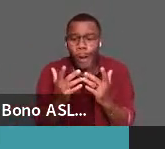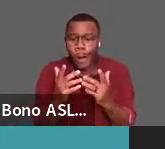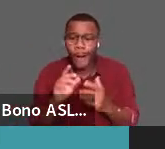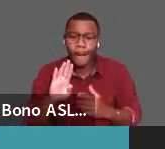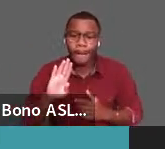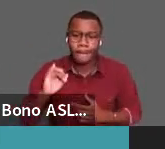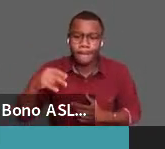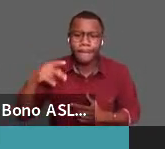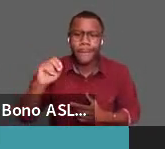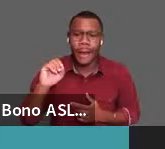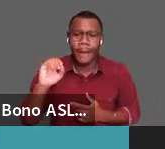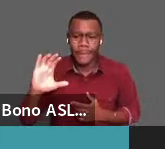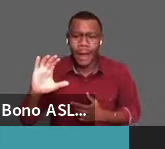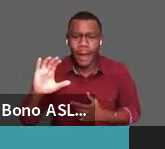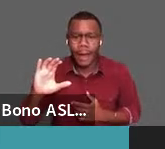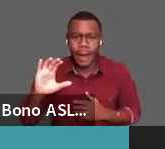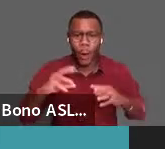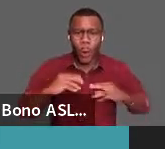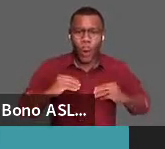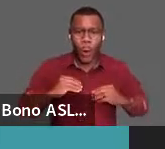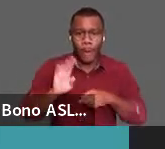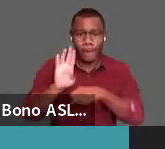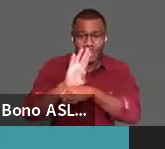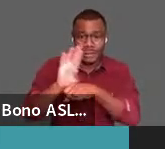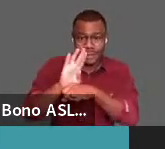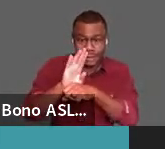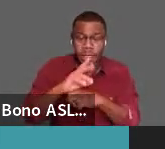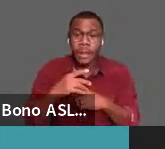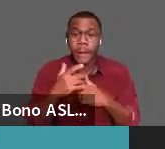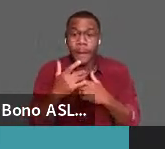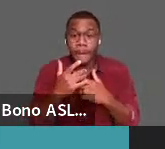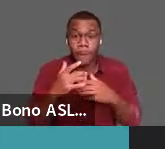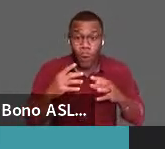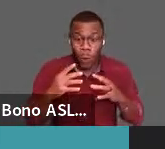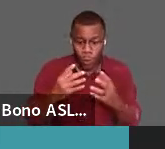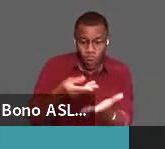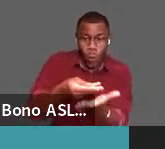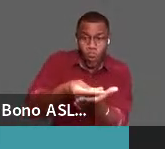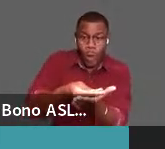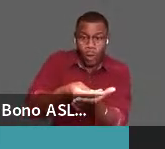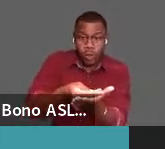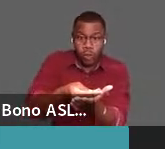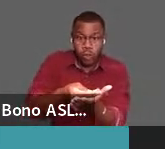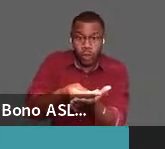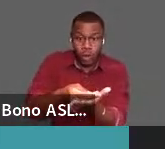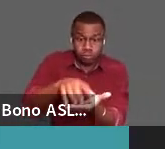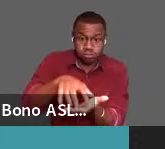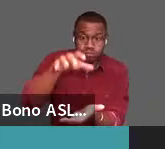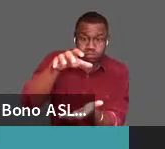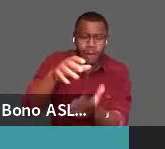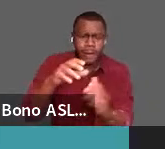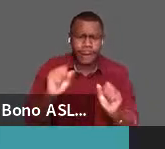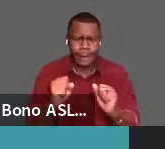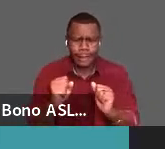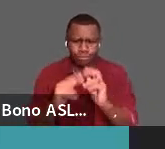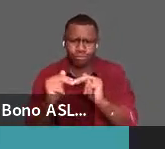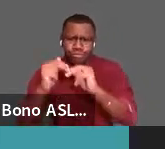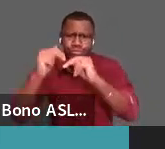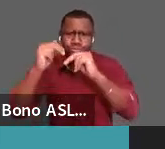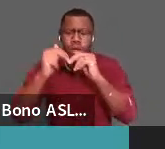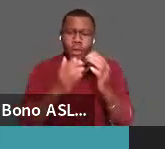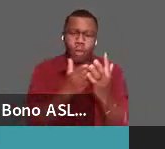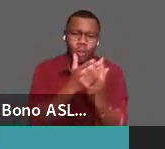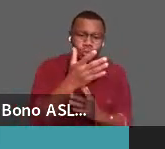acquire the property that they're renting and build wealth through ownership, through business ownership and land ownership of the